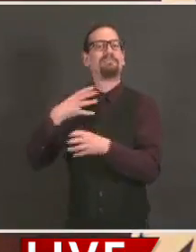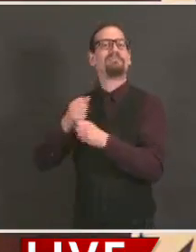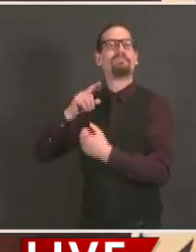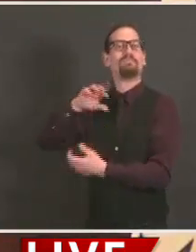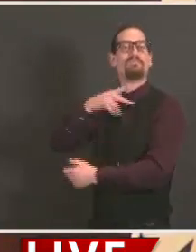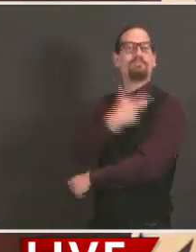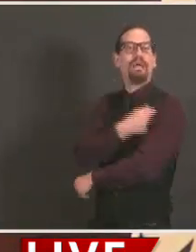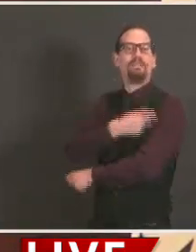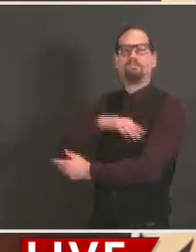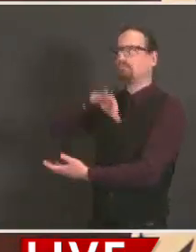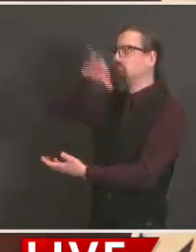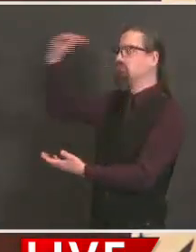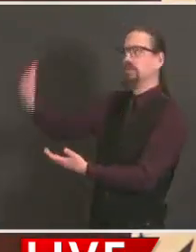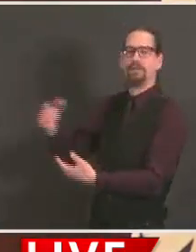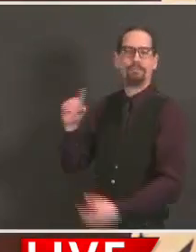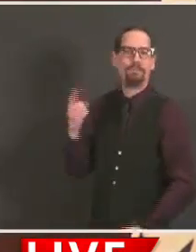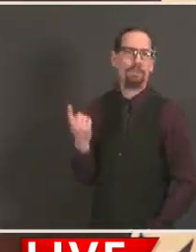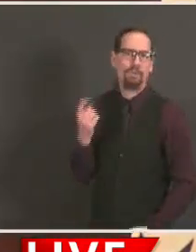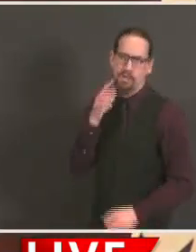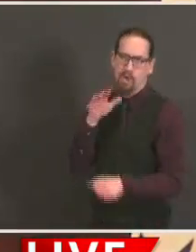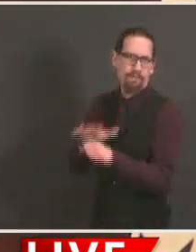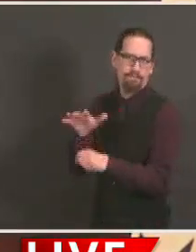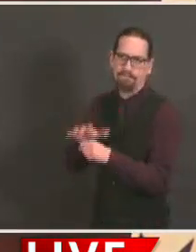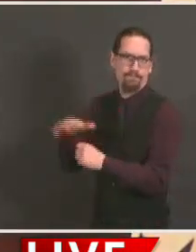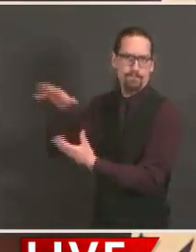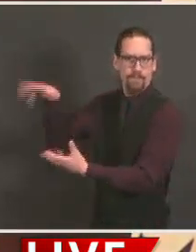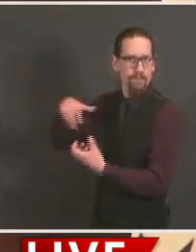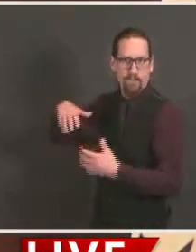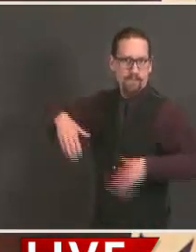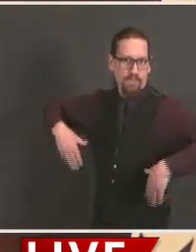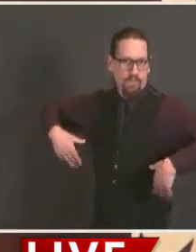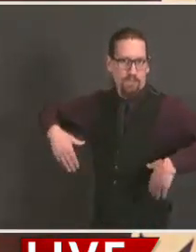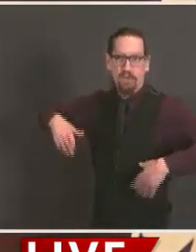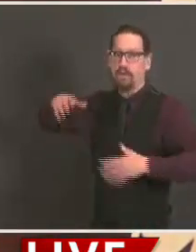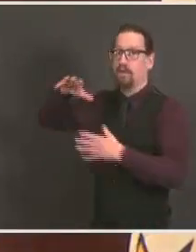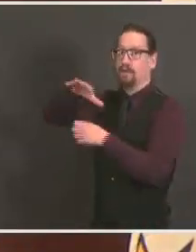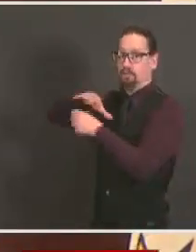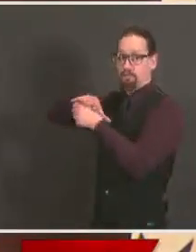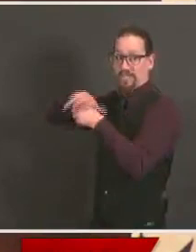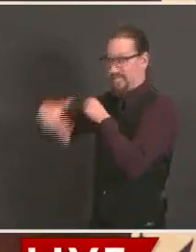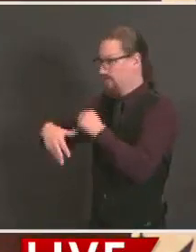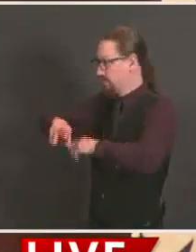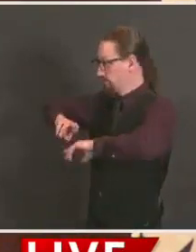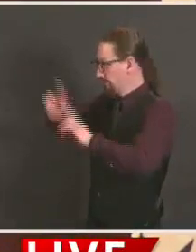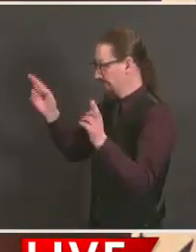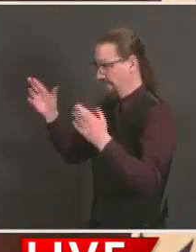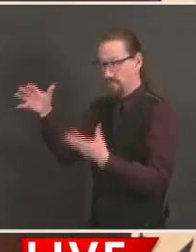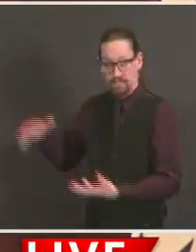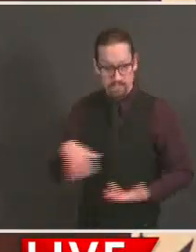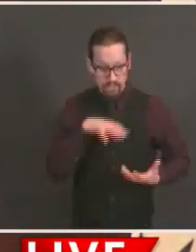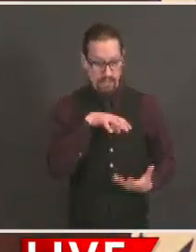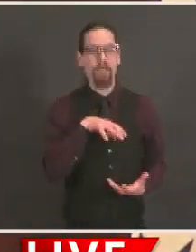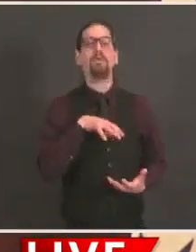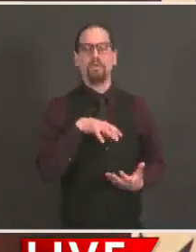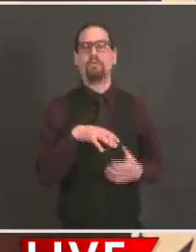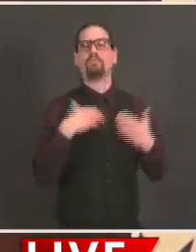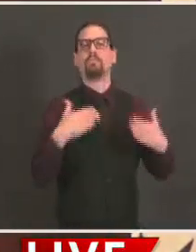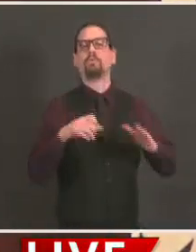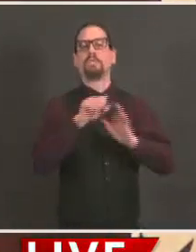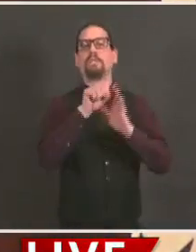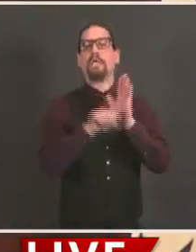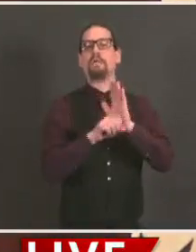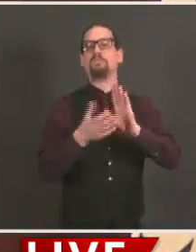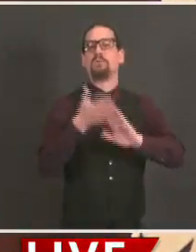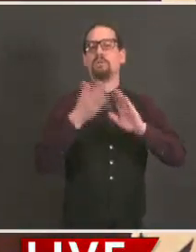vaccines out through that route, we will then be ready to push it there, ready to surge at any moment that we need to. We would